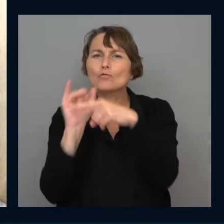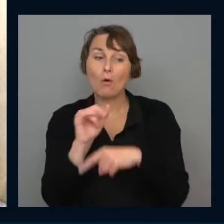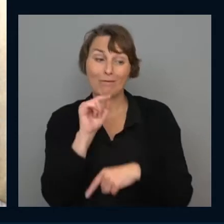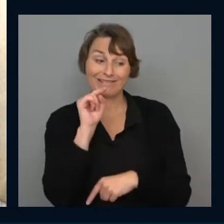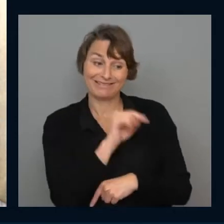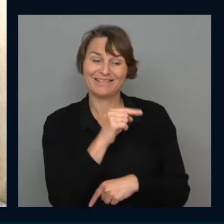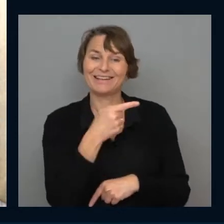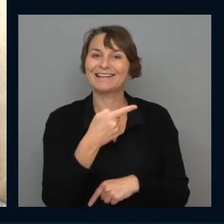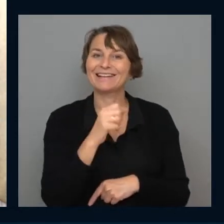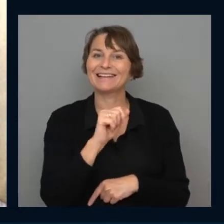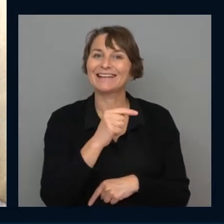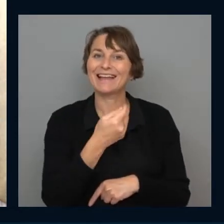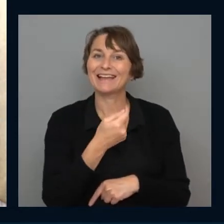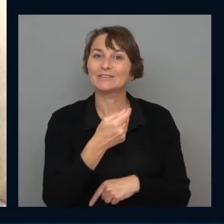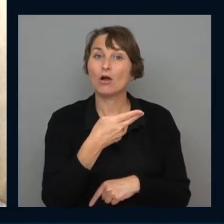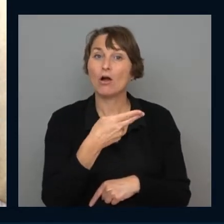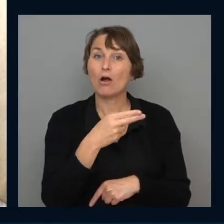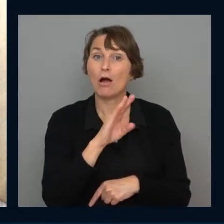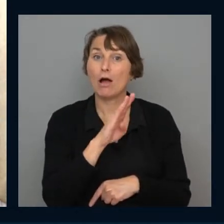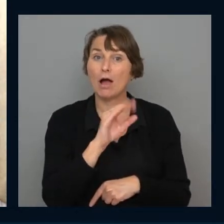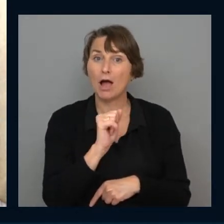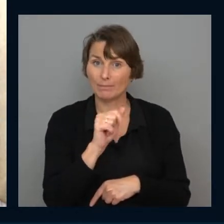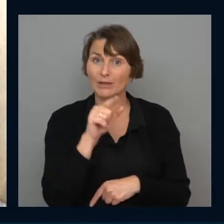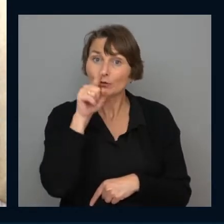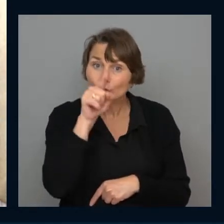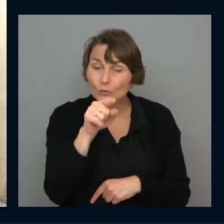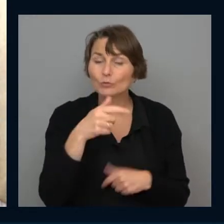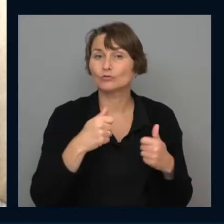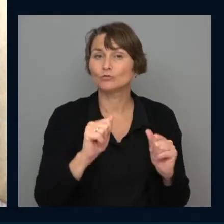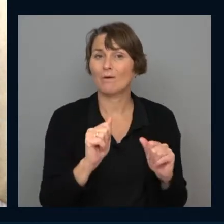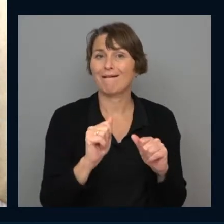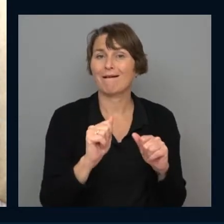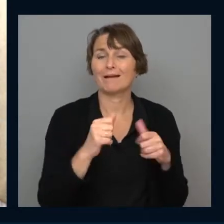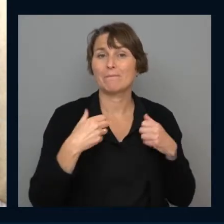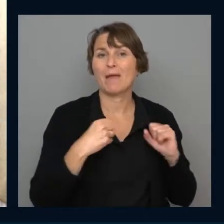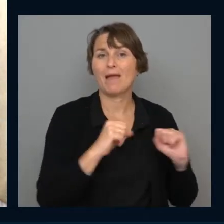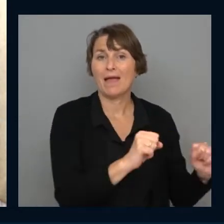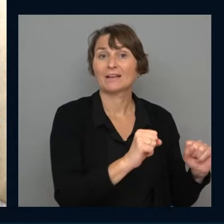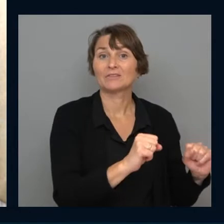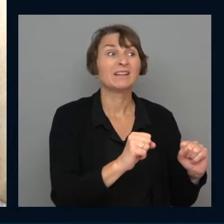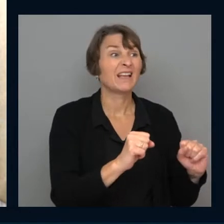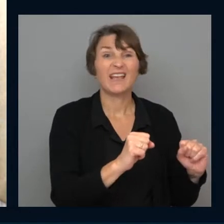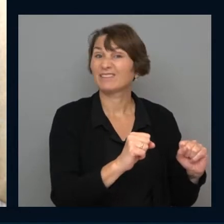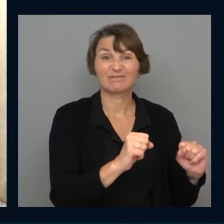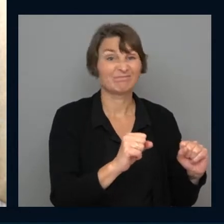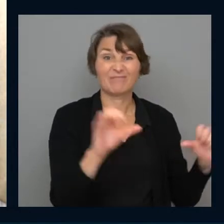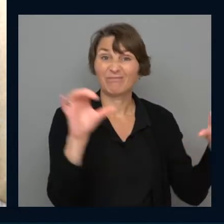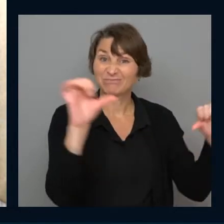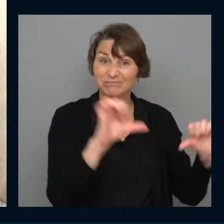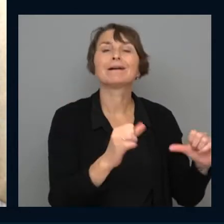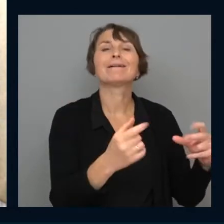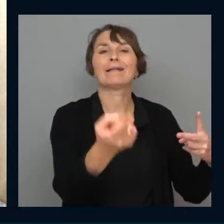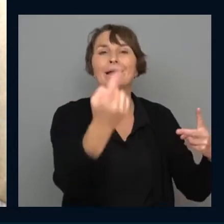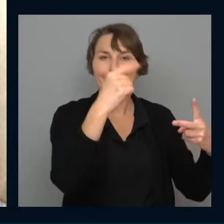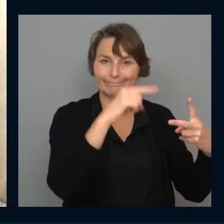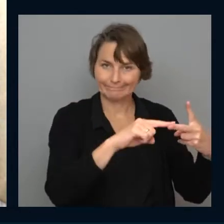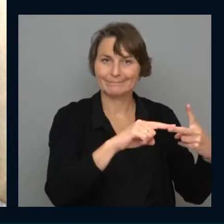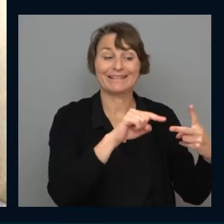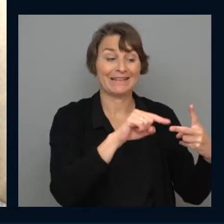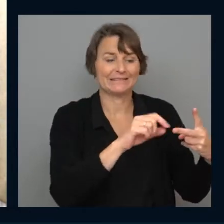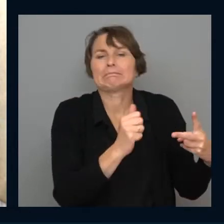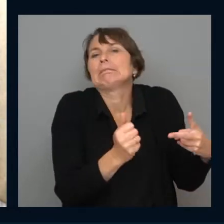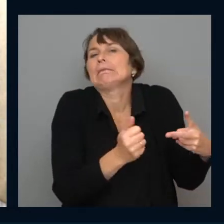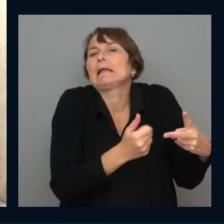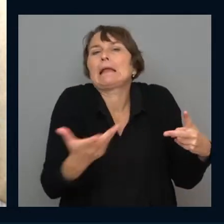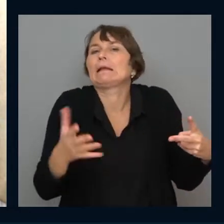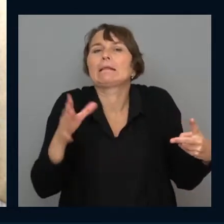do. And if it doesn't, guess what? Pipelines is a fully fleshed out CI/CD system that does anything for you. Like I can literally